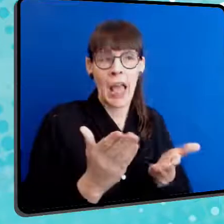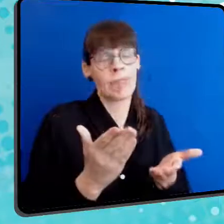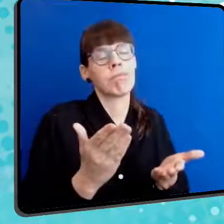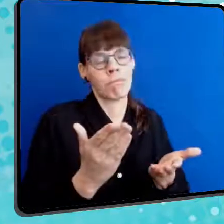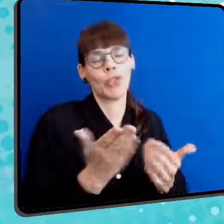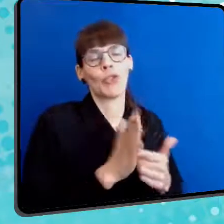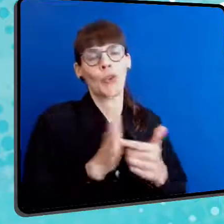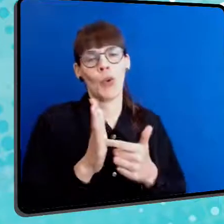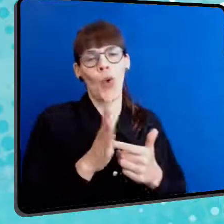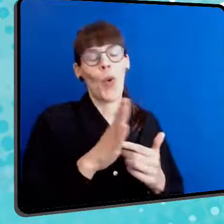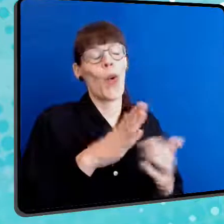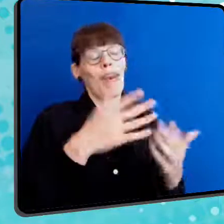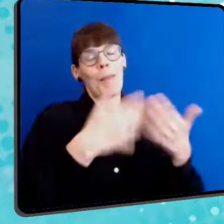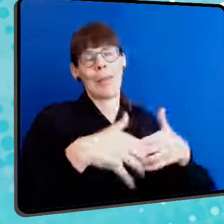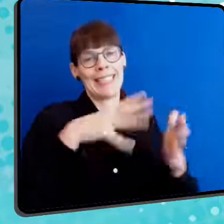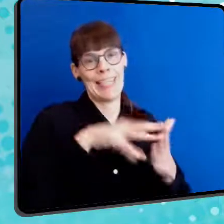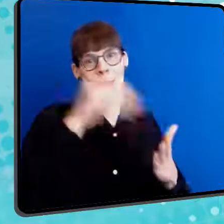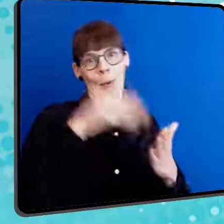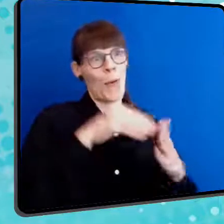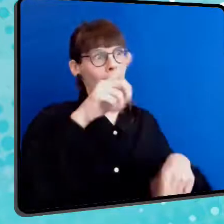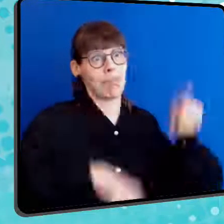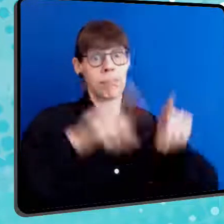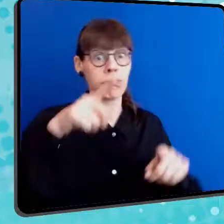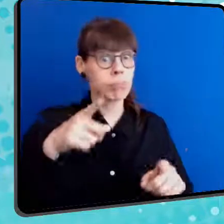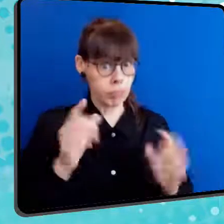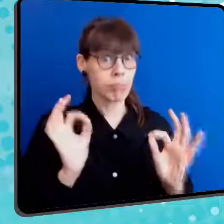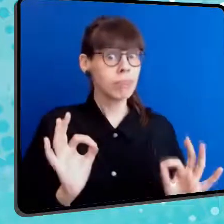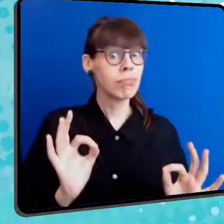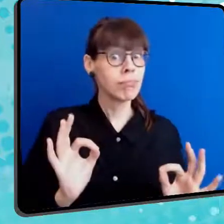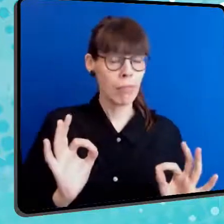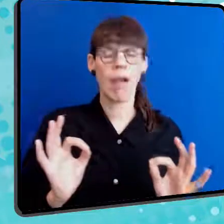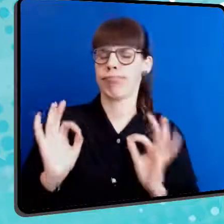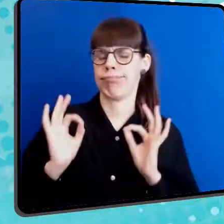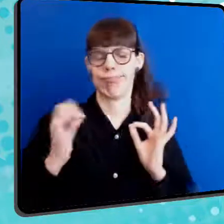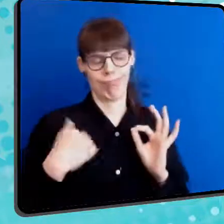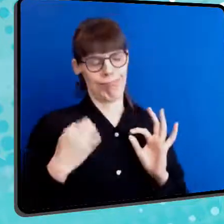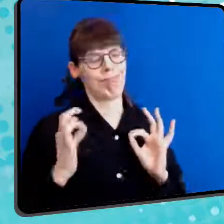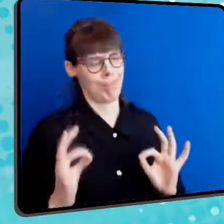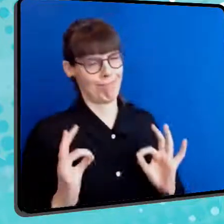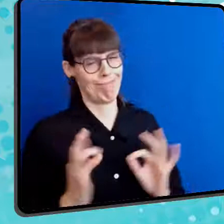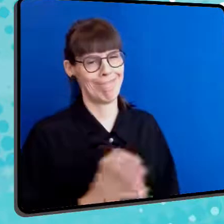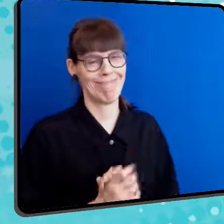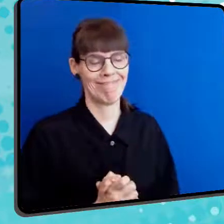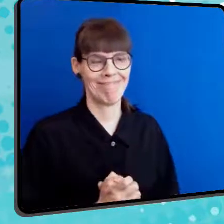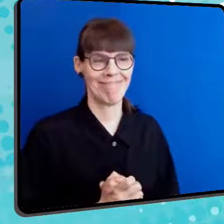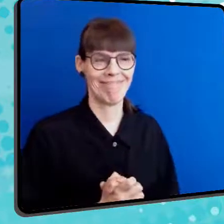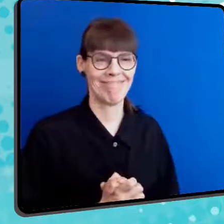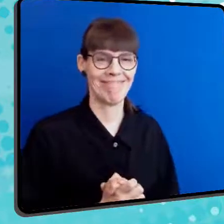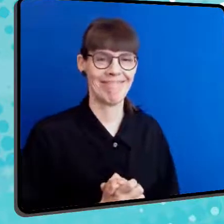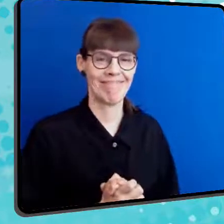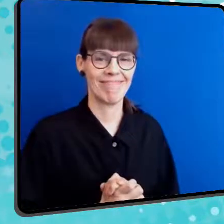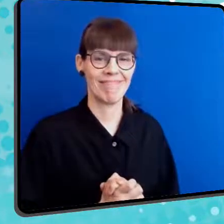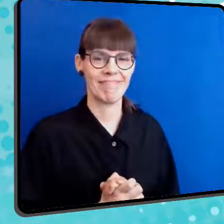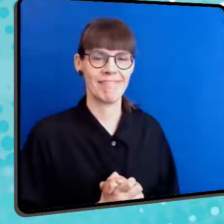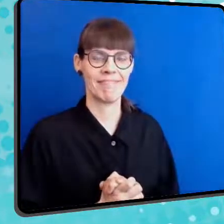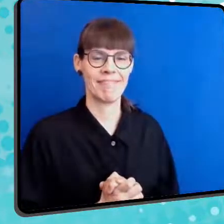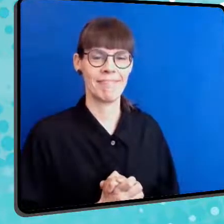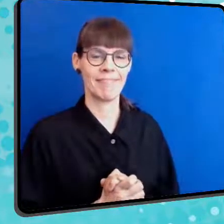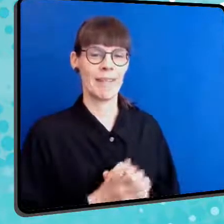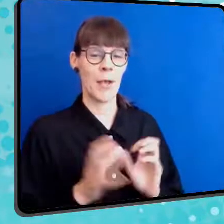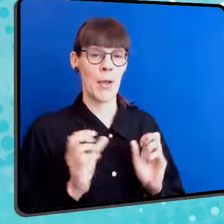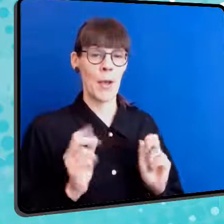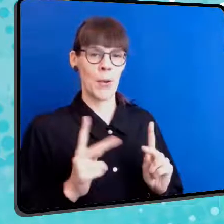learning. Are you ready, Terry? I am ready. Yeah. Good stuff. Good stuff. Let me just shuffle in my chair. Right, I'm ready